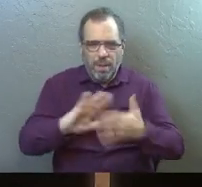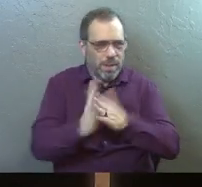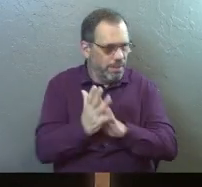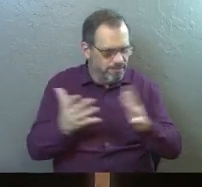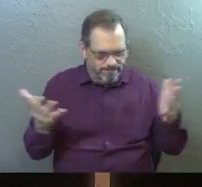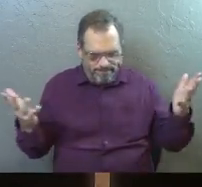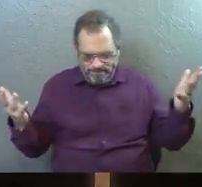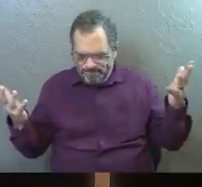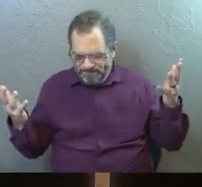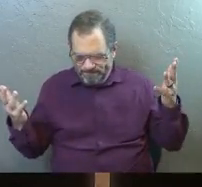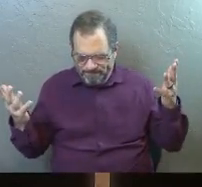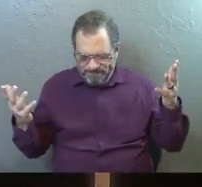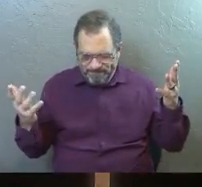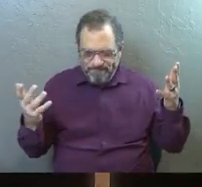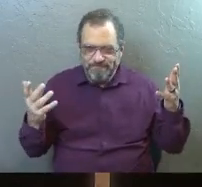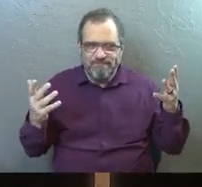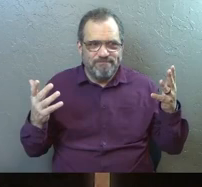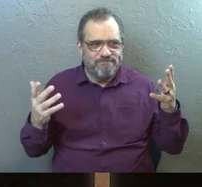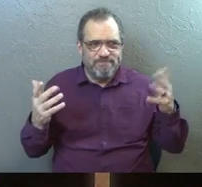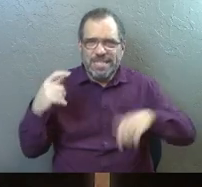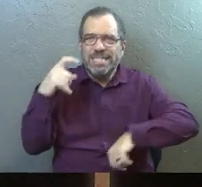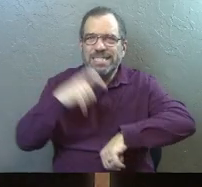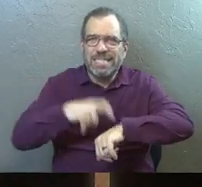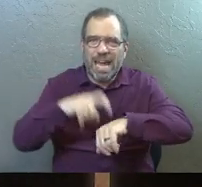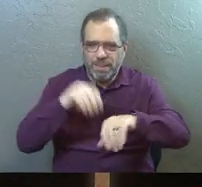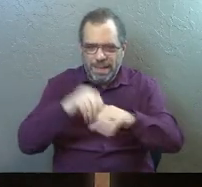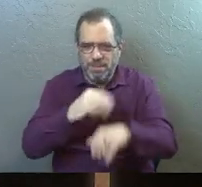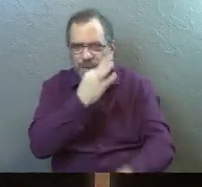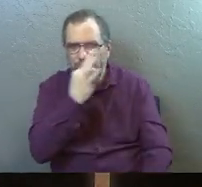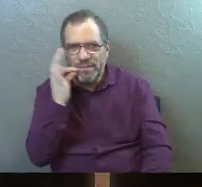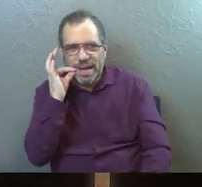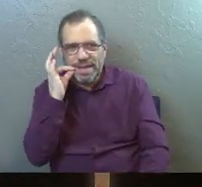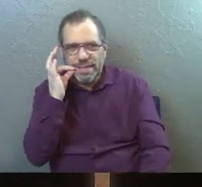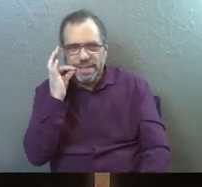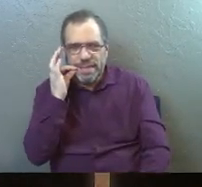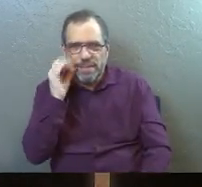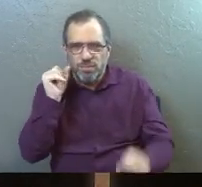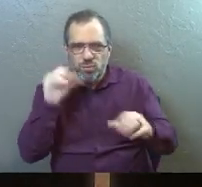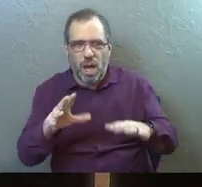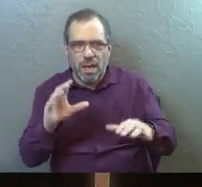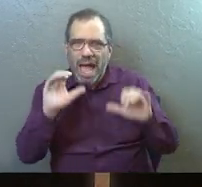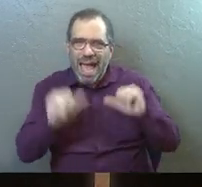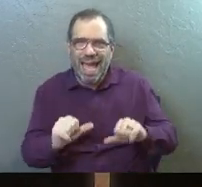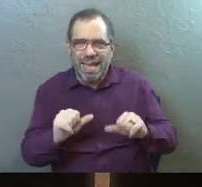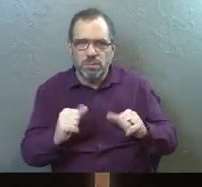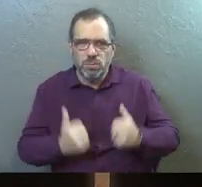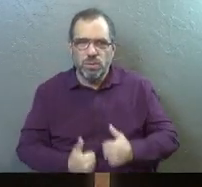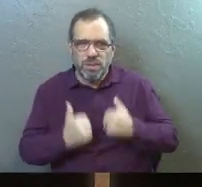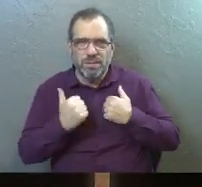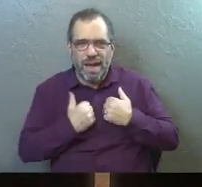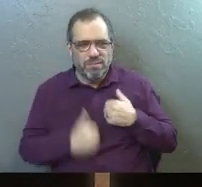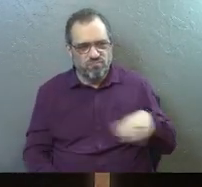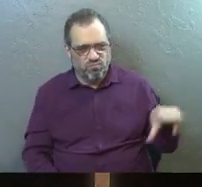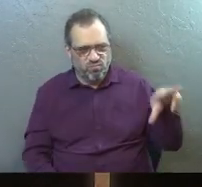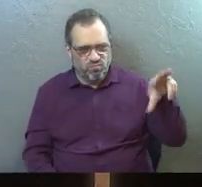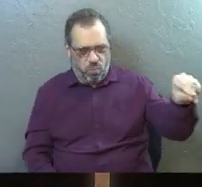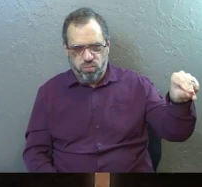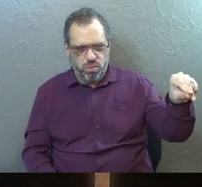like a certain distance, a certain amount of time into a fast, I'm shocked at what I'm able to survive,